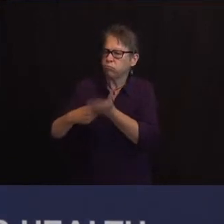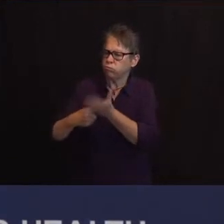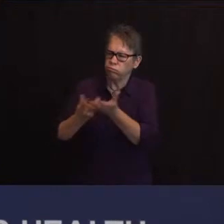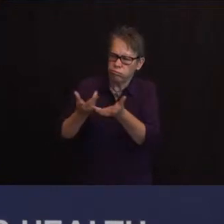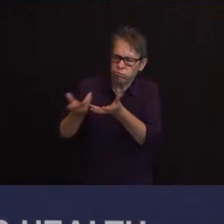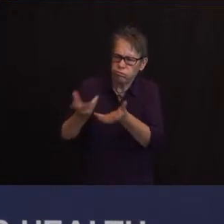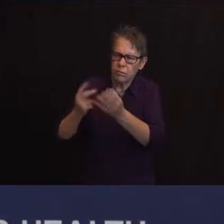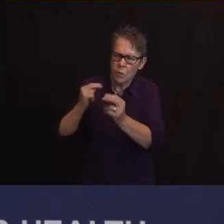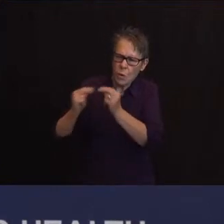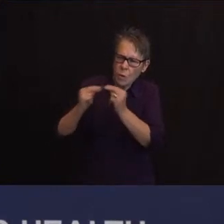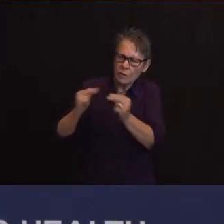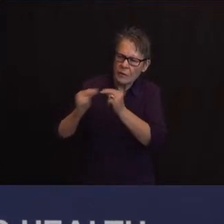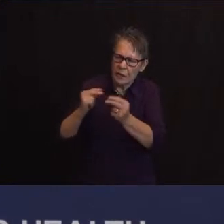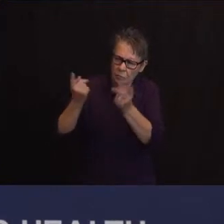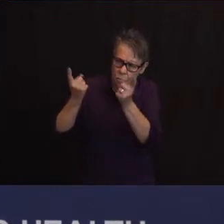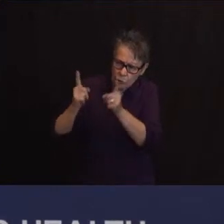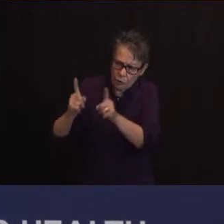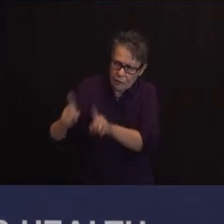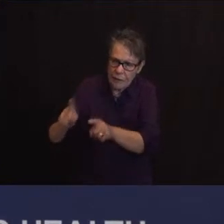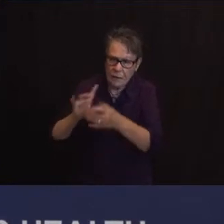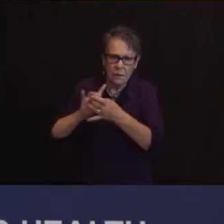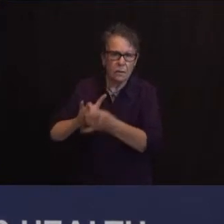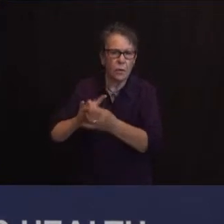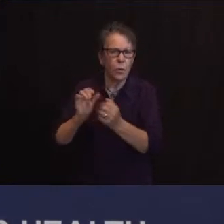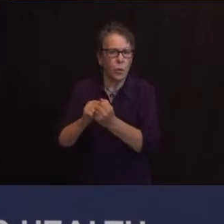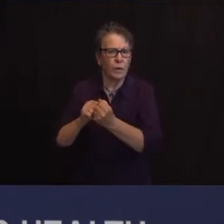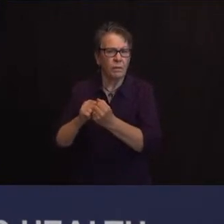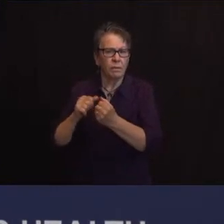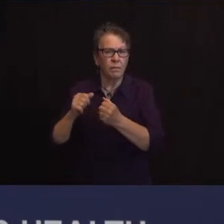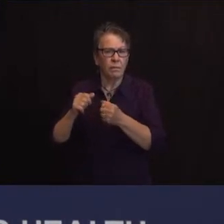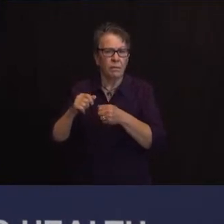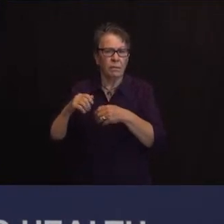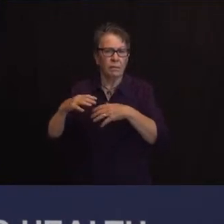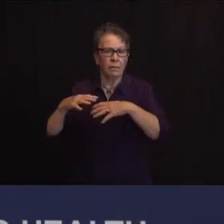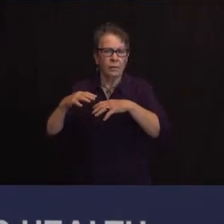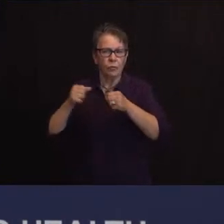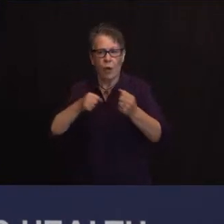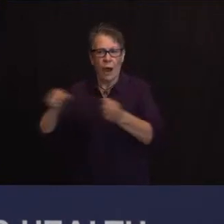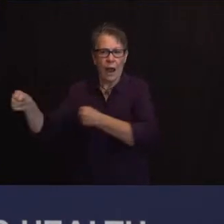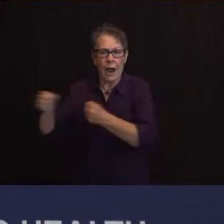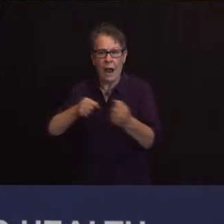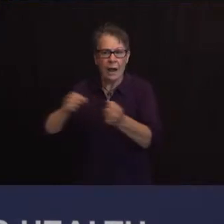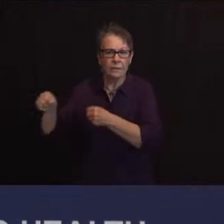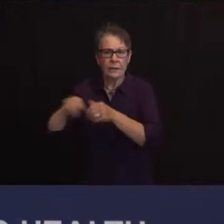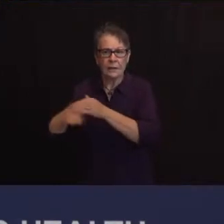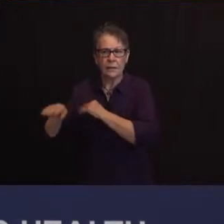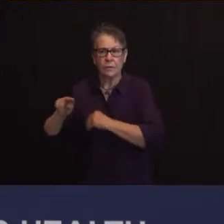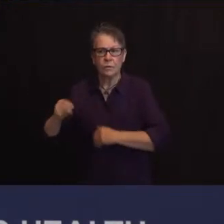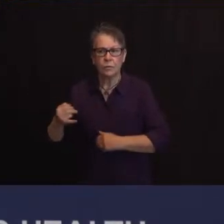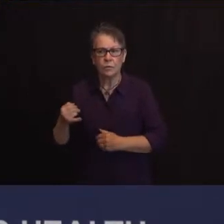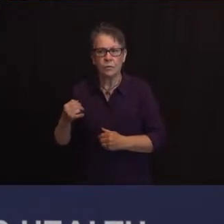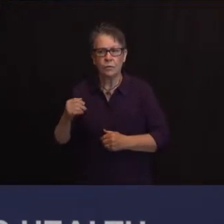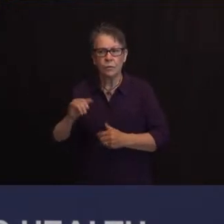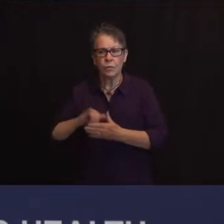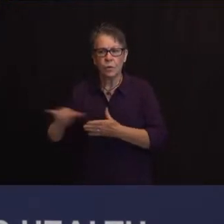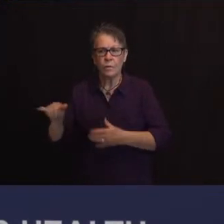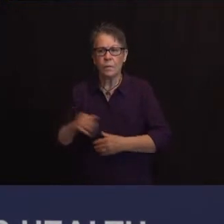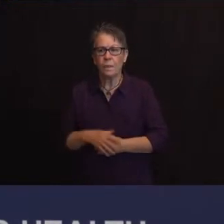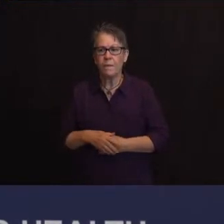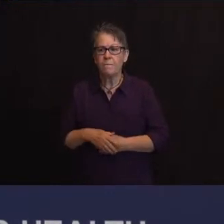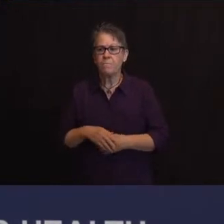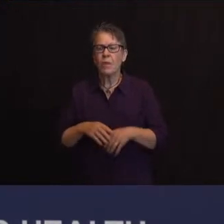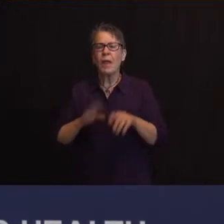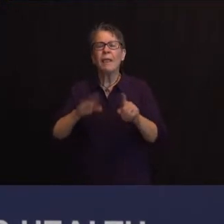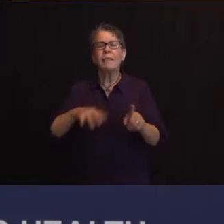not aware of this J&J person, so perhaps Judy and Tina are, but I'm not. But assuming it's true for a moment,